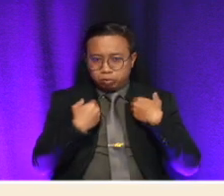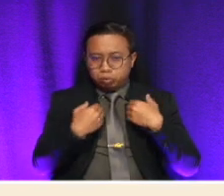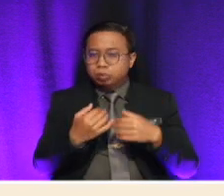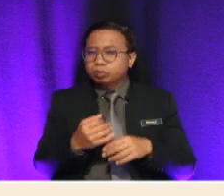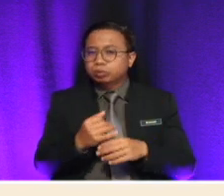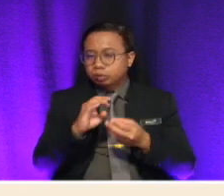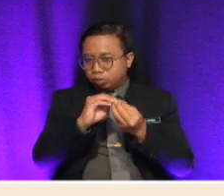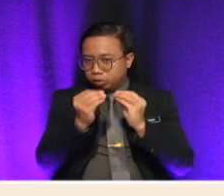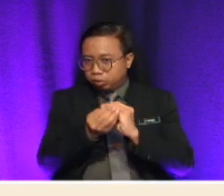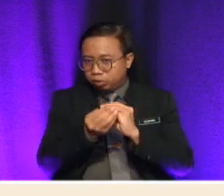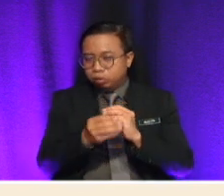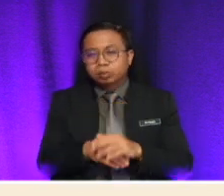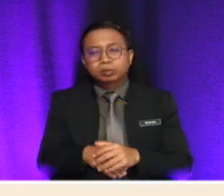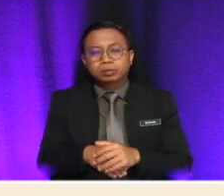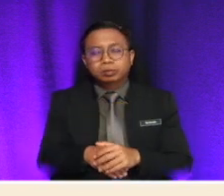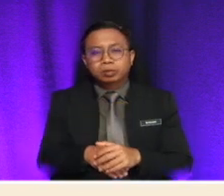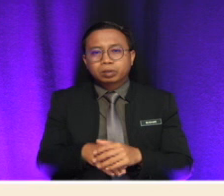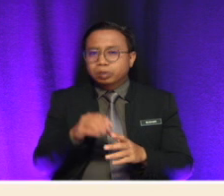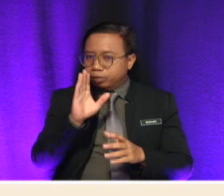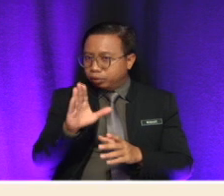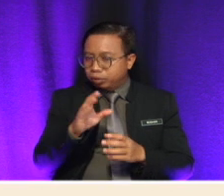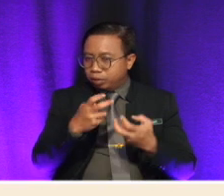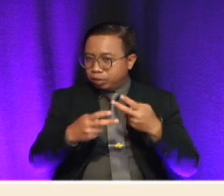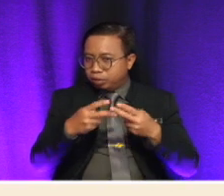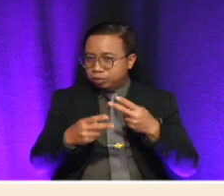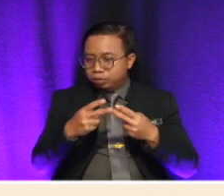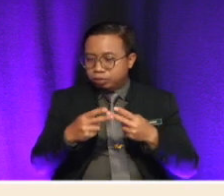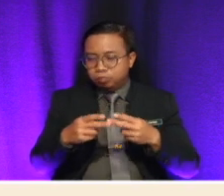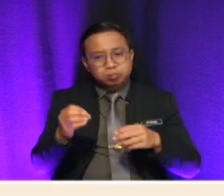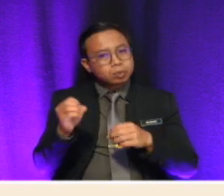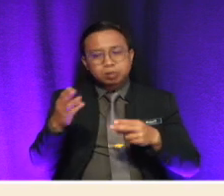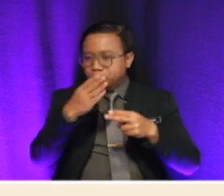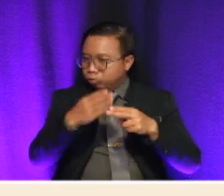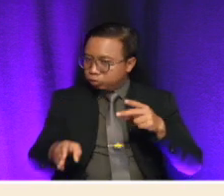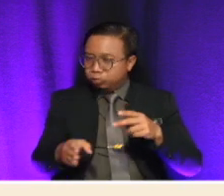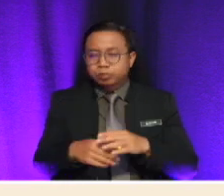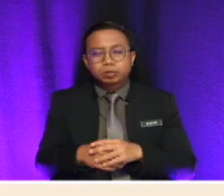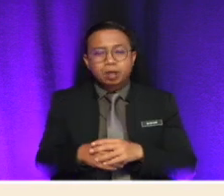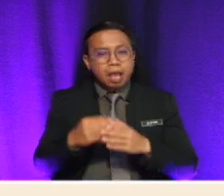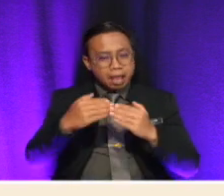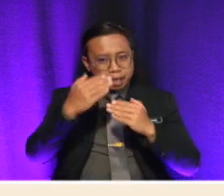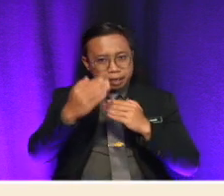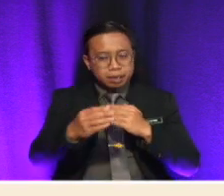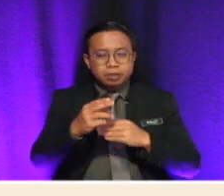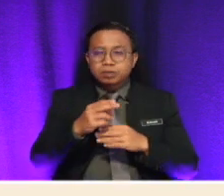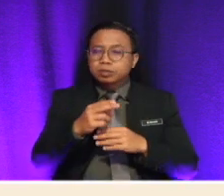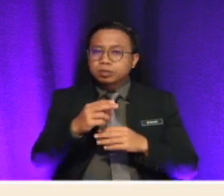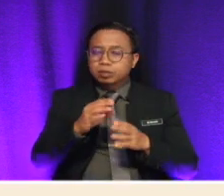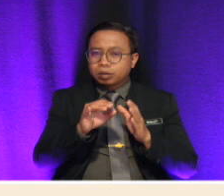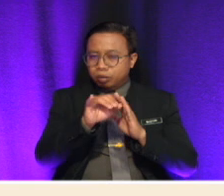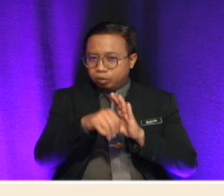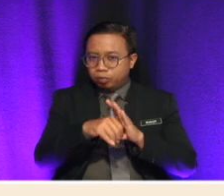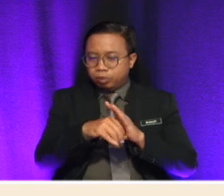of roadworks in the area, your electricity has been disconnected. For the next hour or two, you